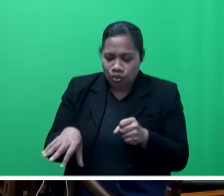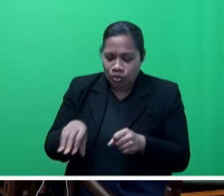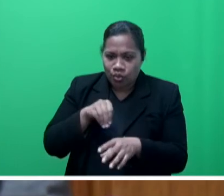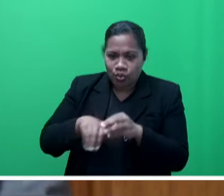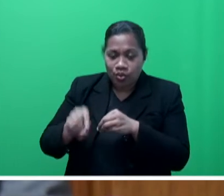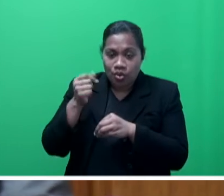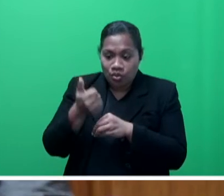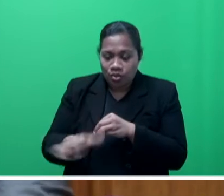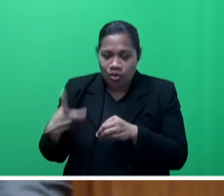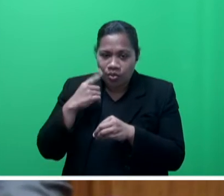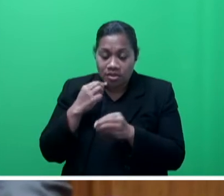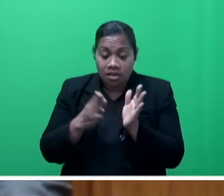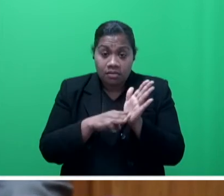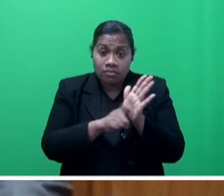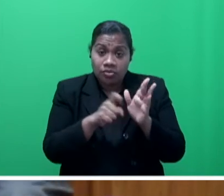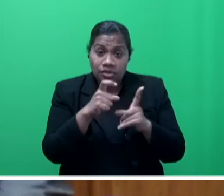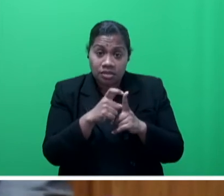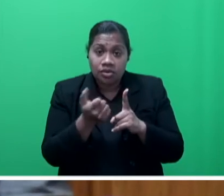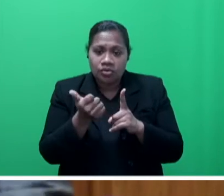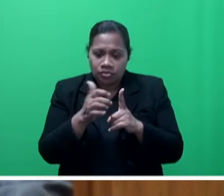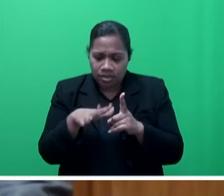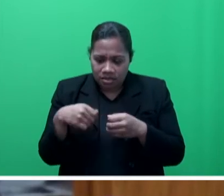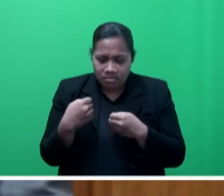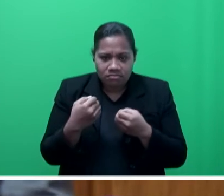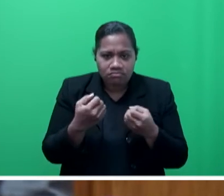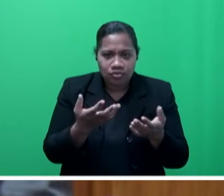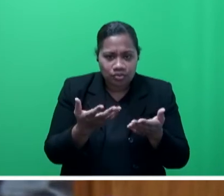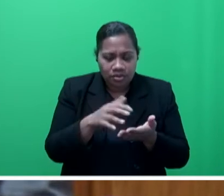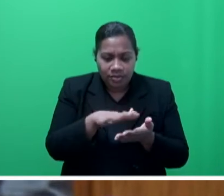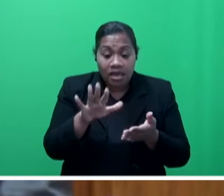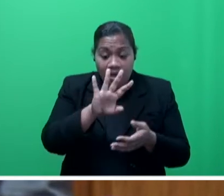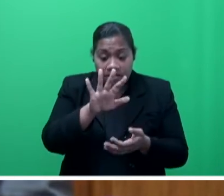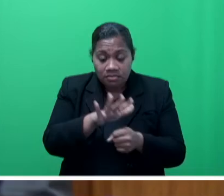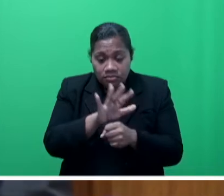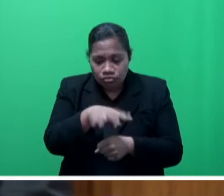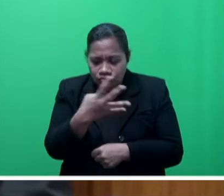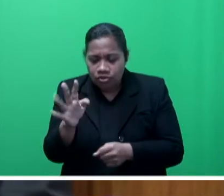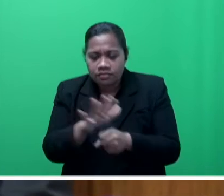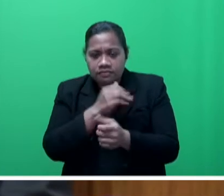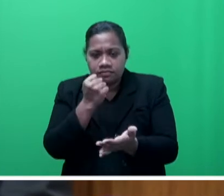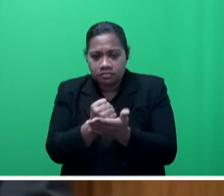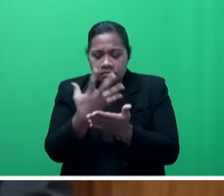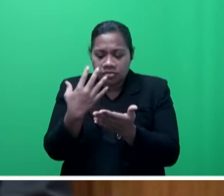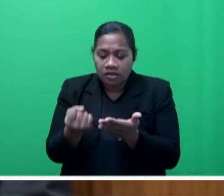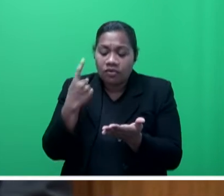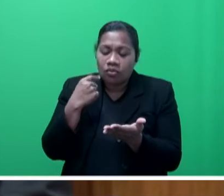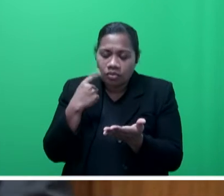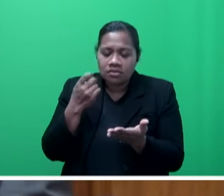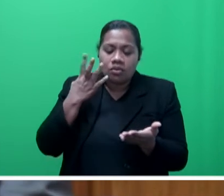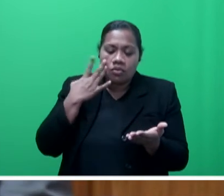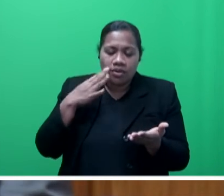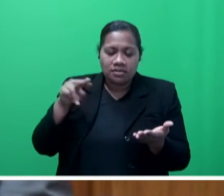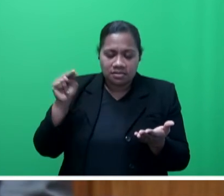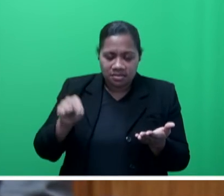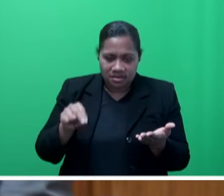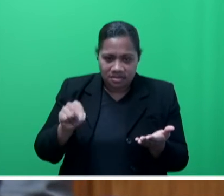trying to get the land where it's needed, and also checking to make sure that there's there is water where they need it,